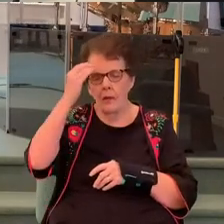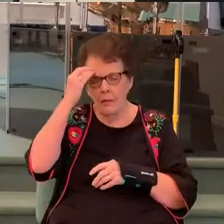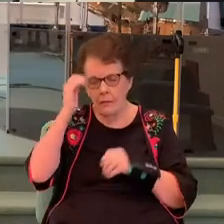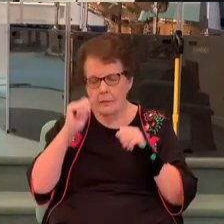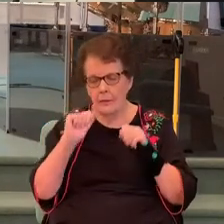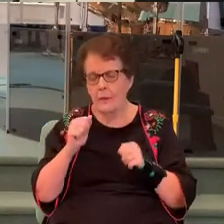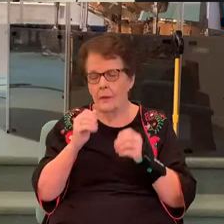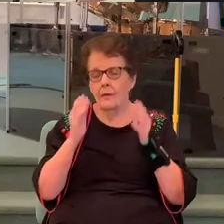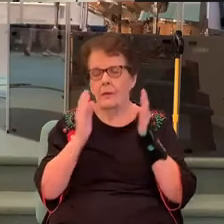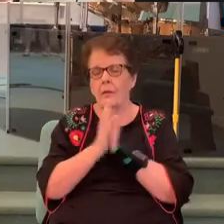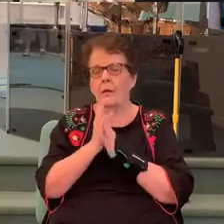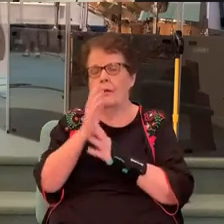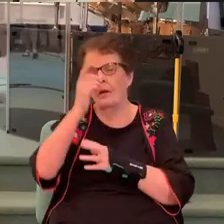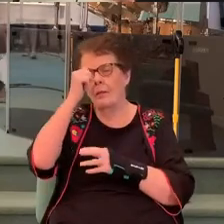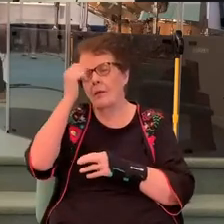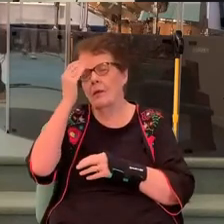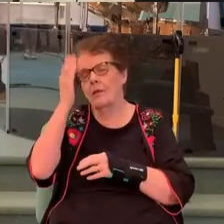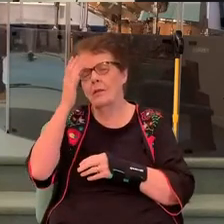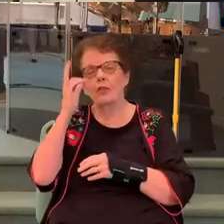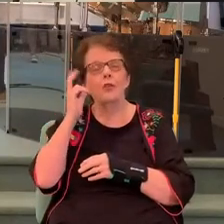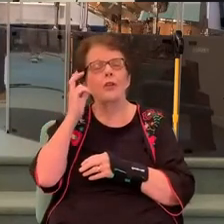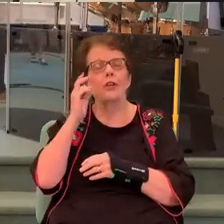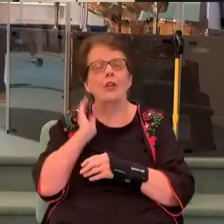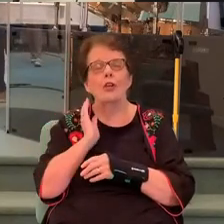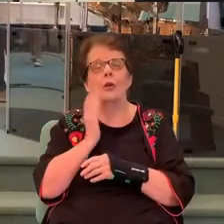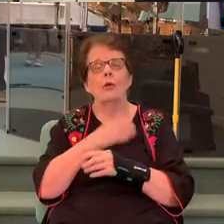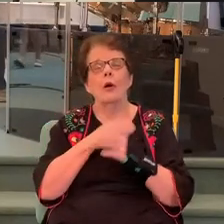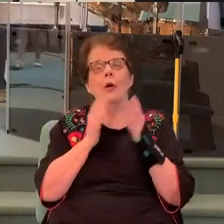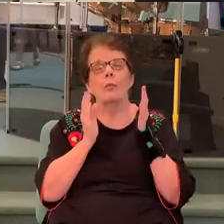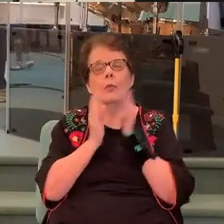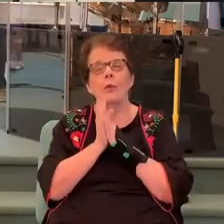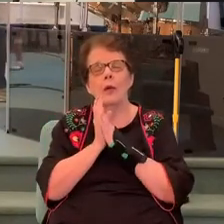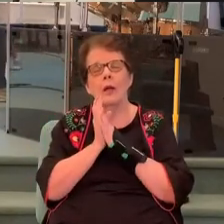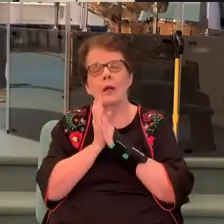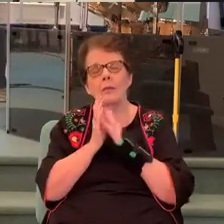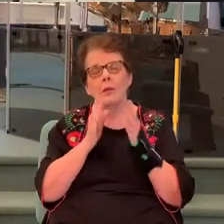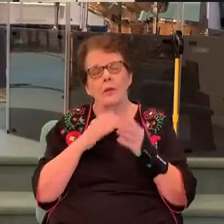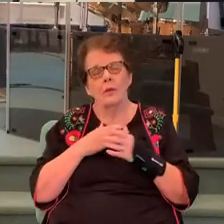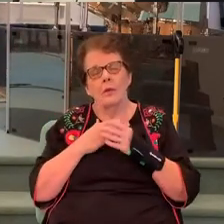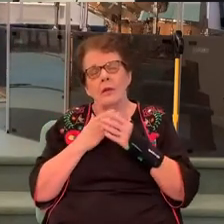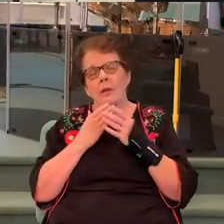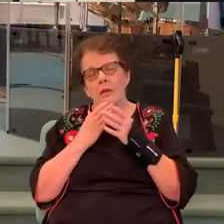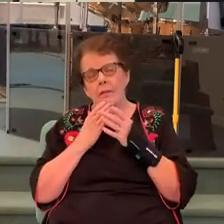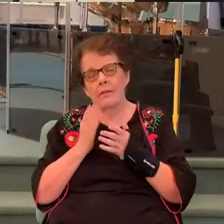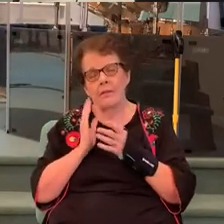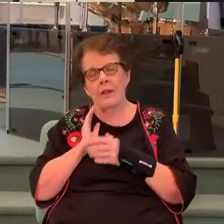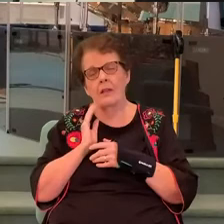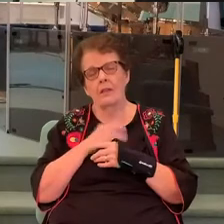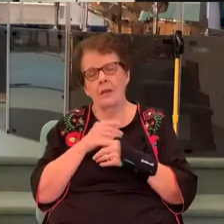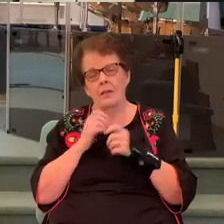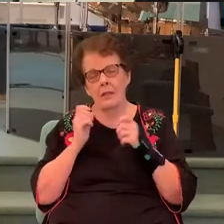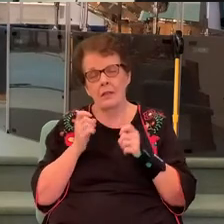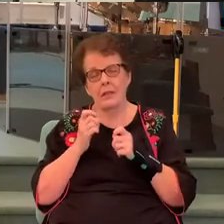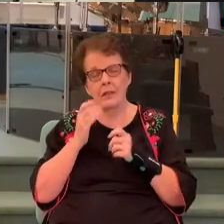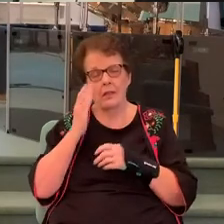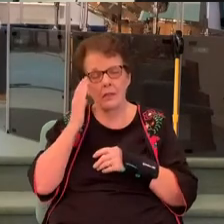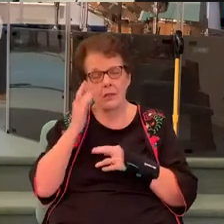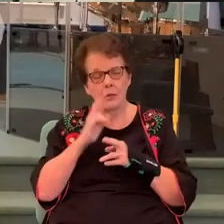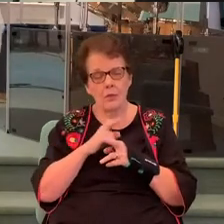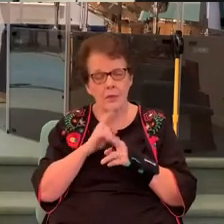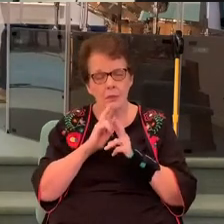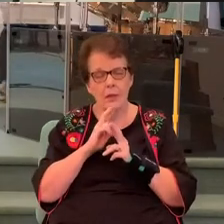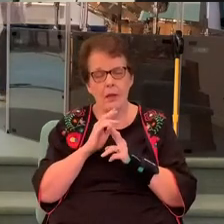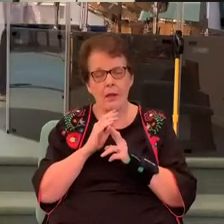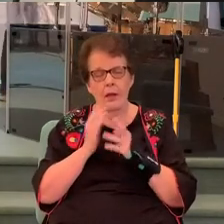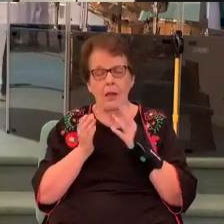you hear our prayers, and if we are sinning and we are confessing that sin, you respond by forgiving us. Maybe there's confession that